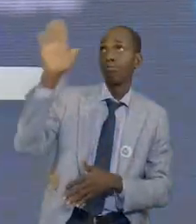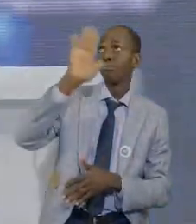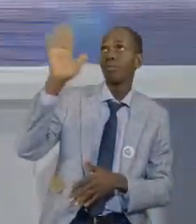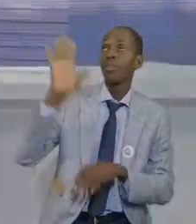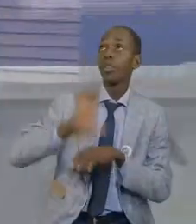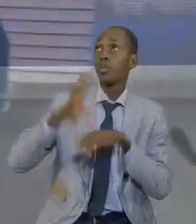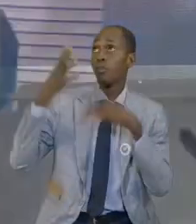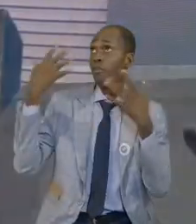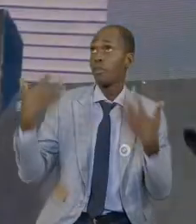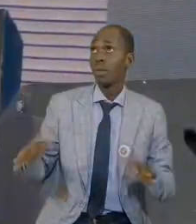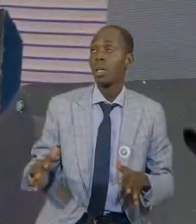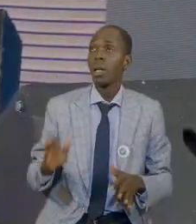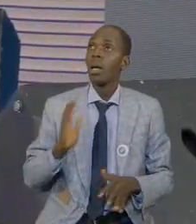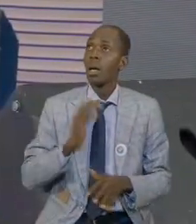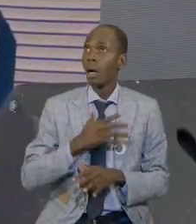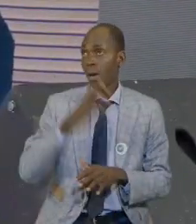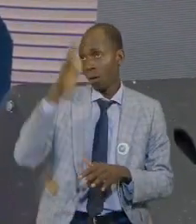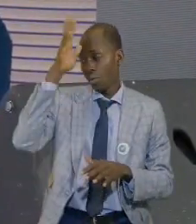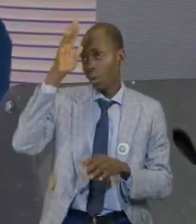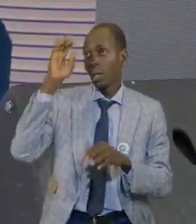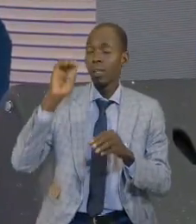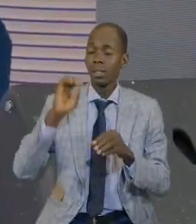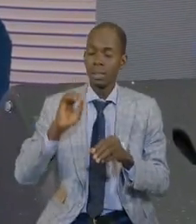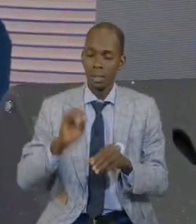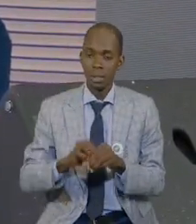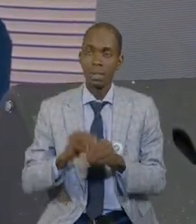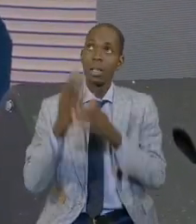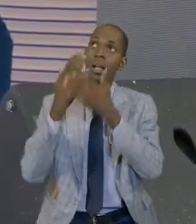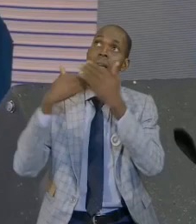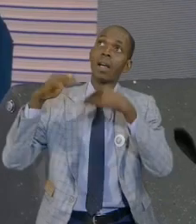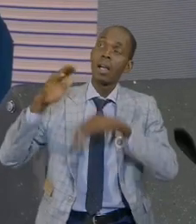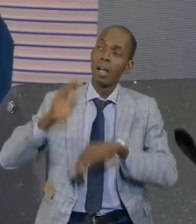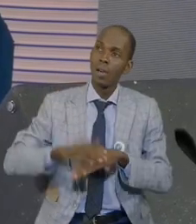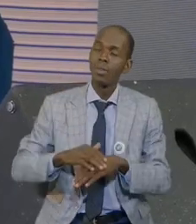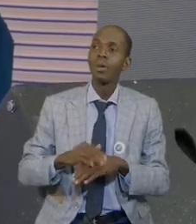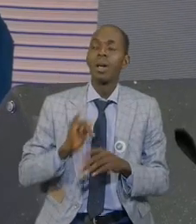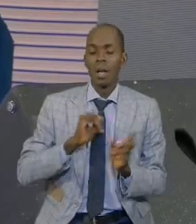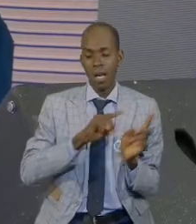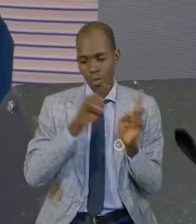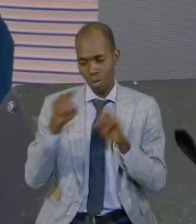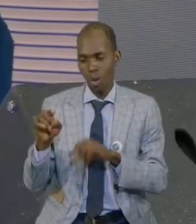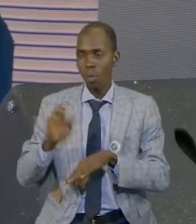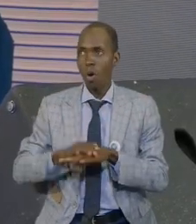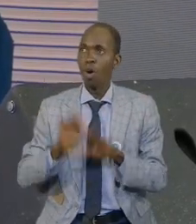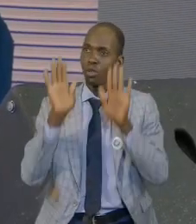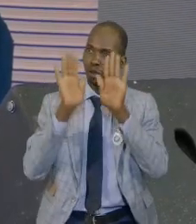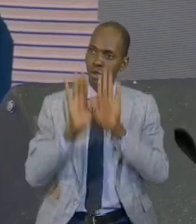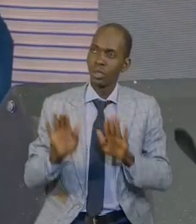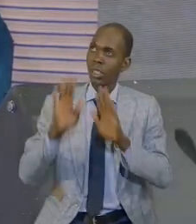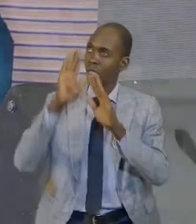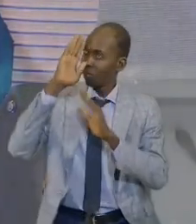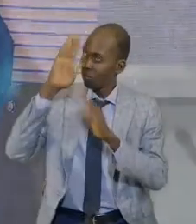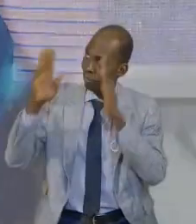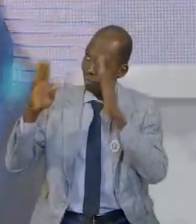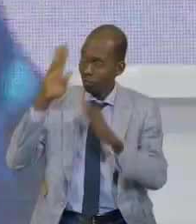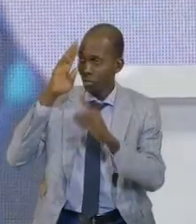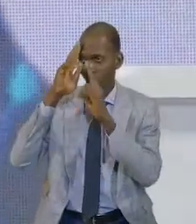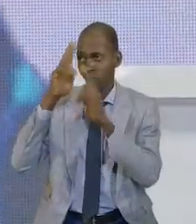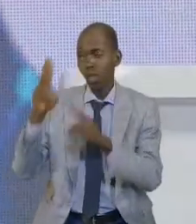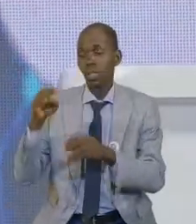father which had been everyone I'll come next Sunday again I greet you like honor you a father without in